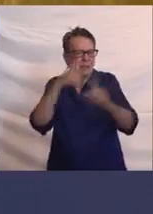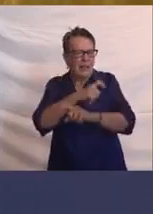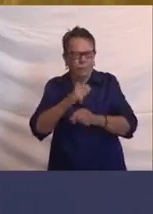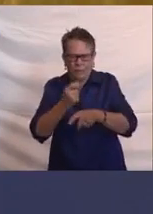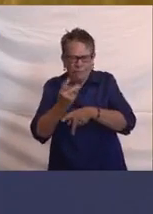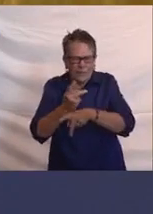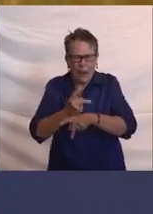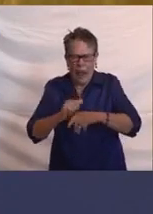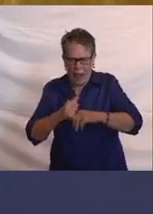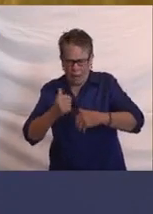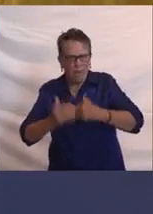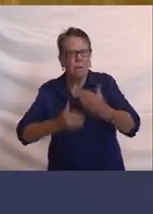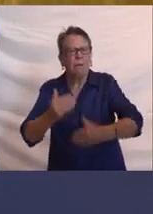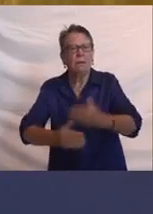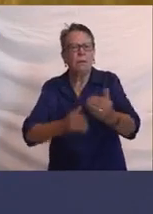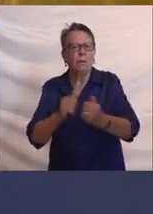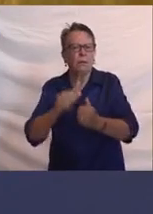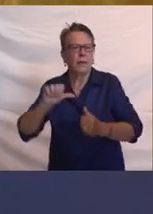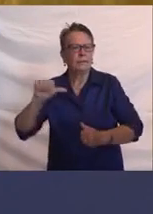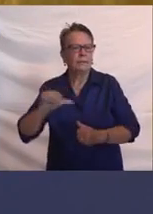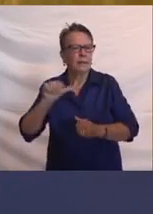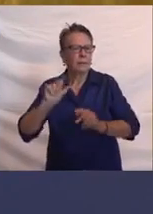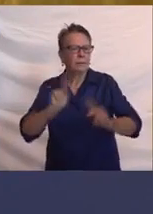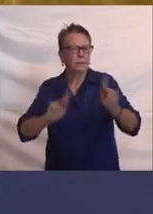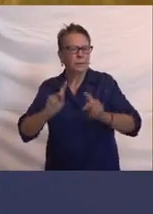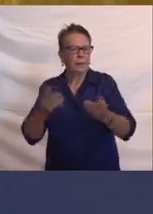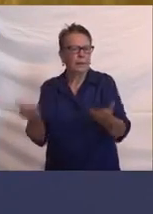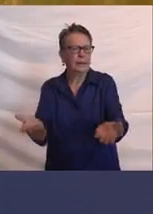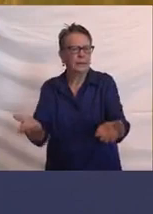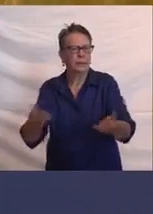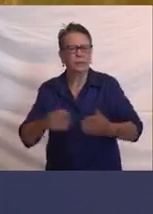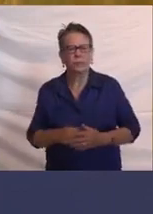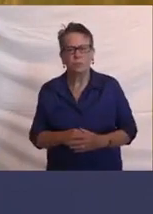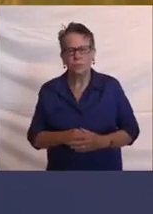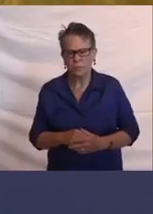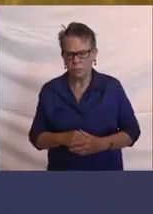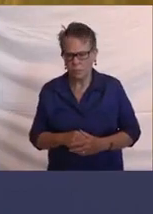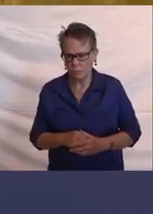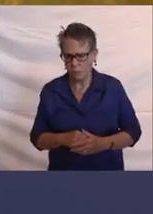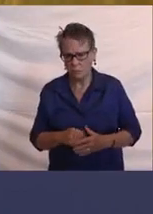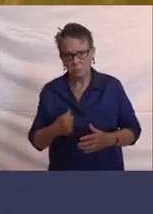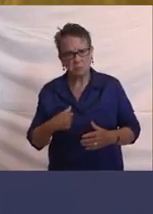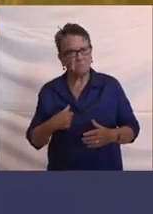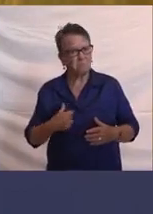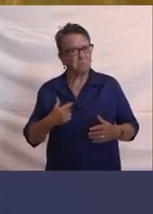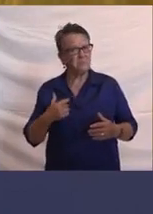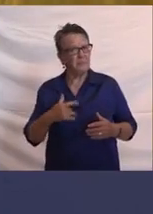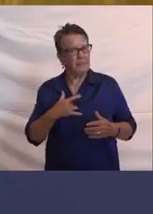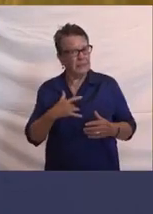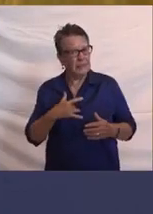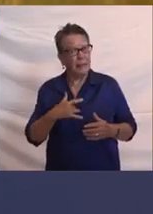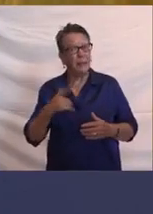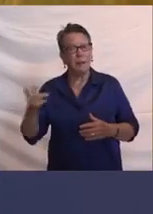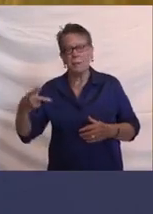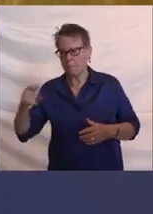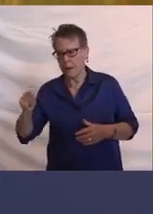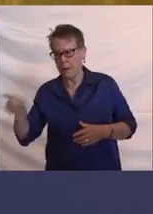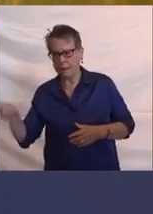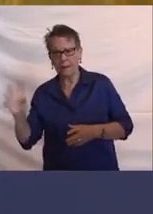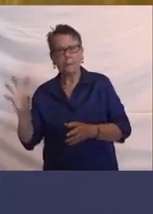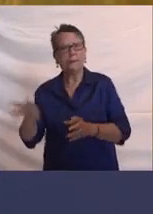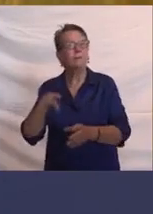in, it's our hope and my hope, and I suspect Judy and Pat's been very involved in as well. We would expect to